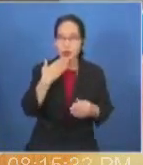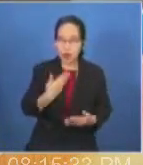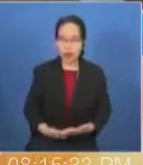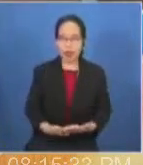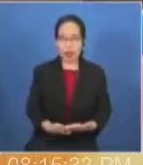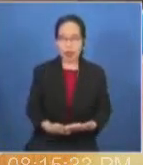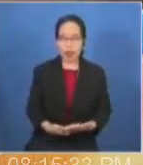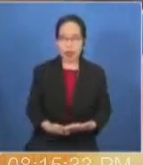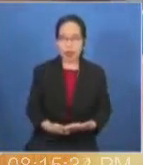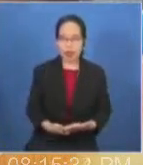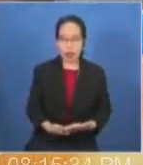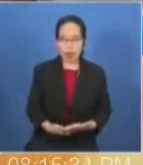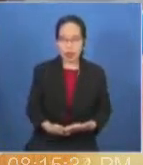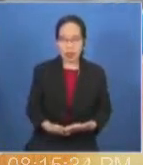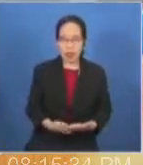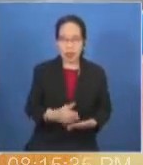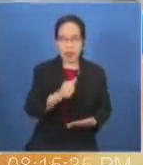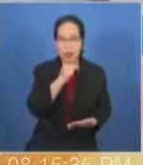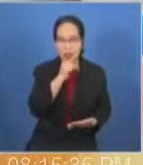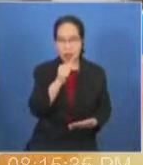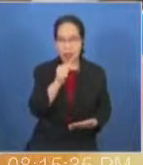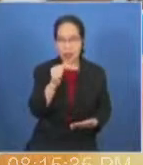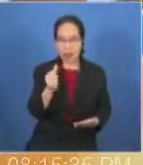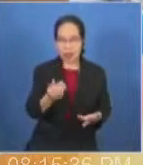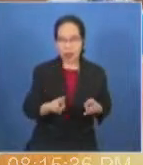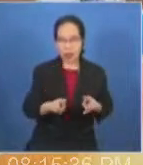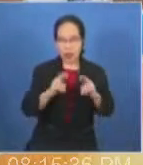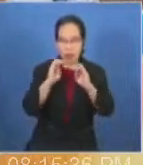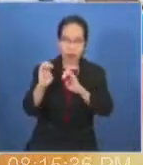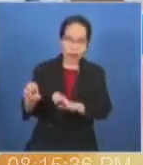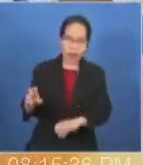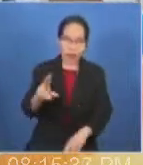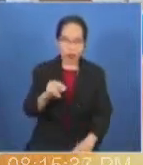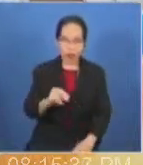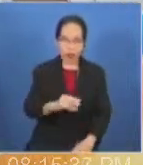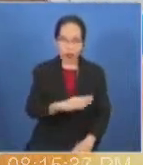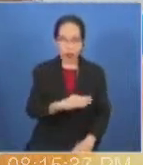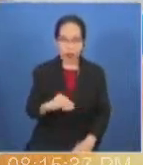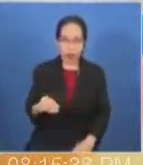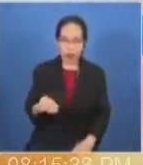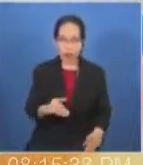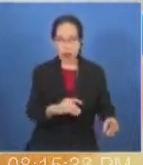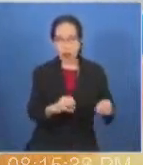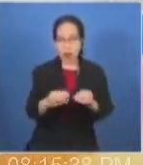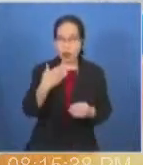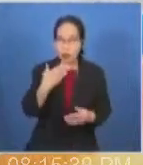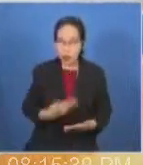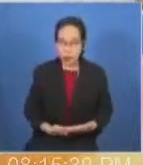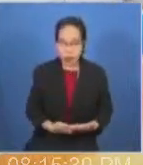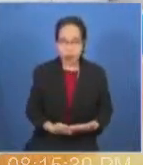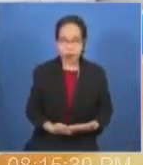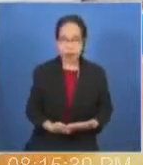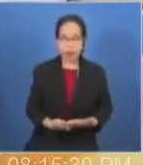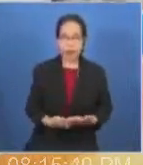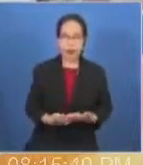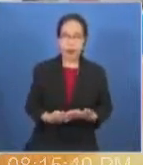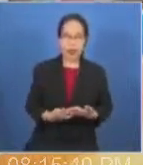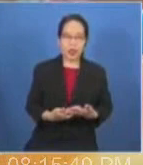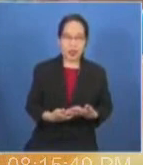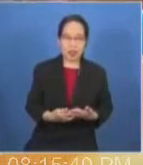that the doing of good will not result in anything evil. And the doing of